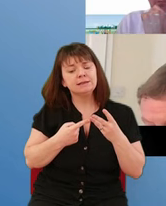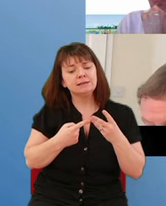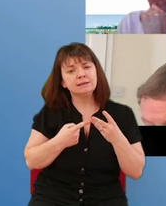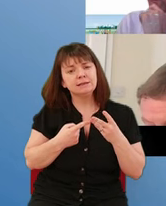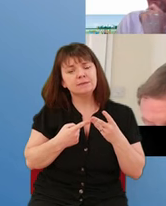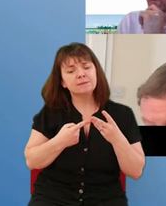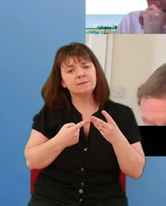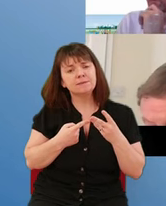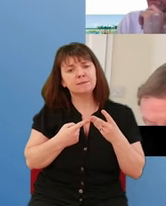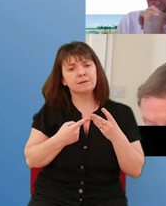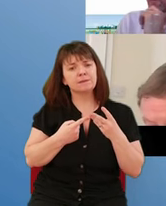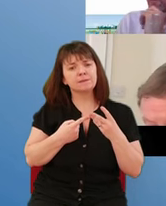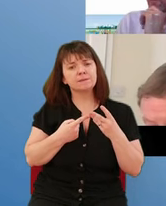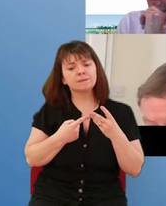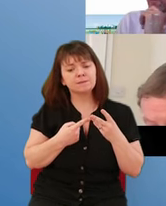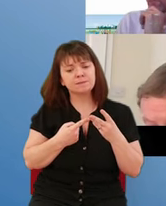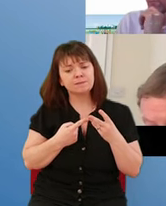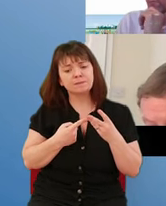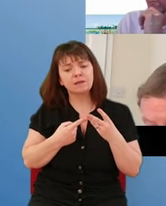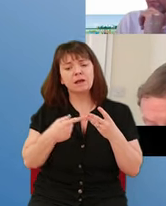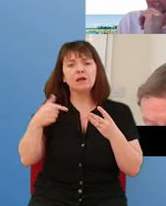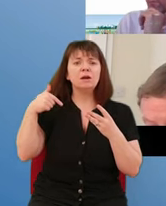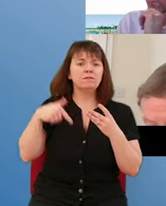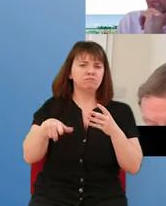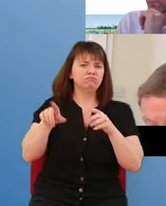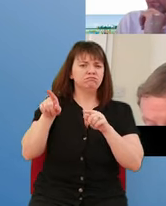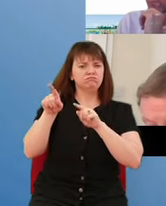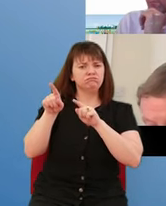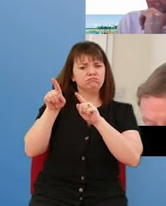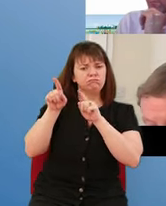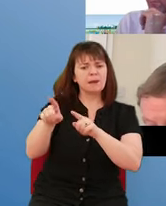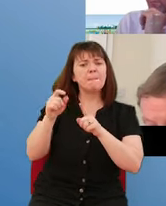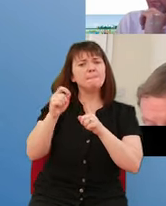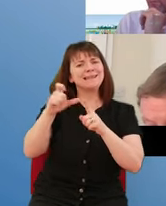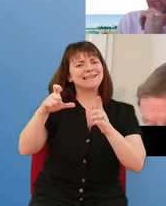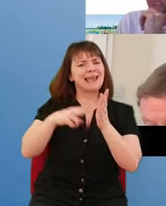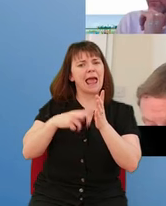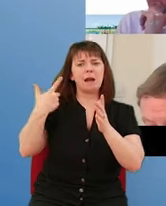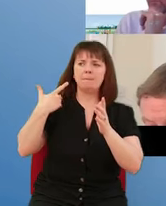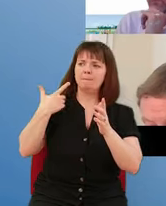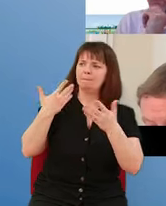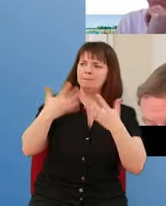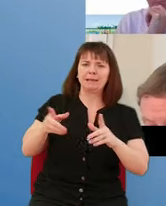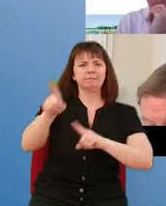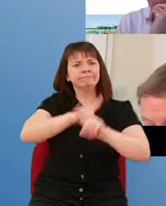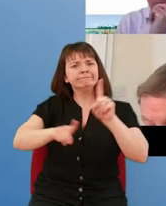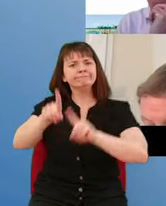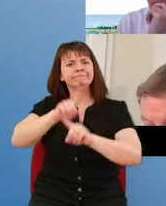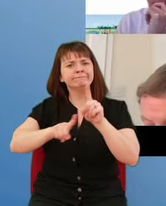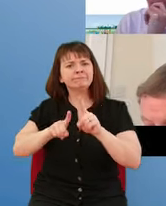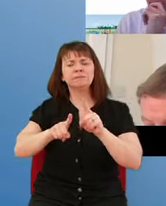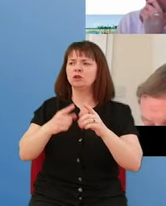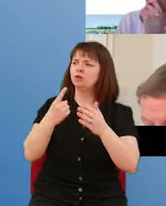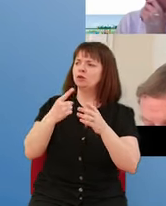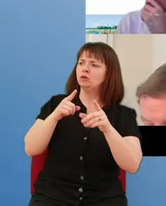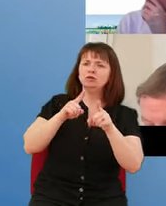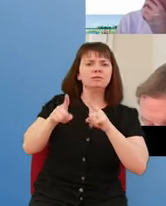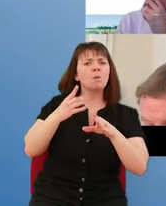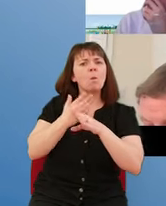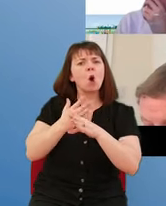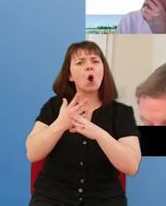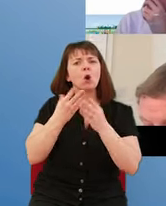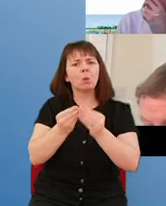to actually work with individual practices to be able to carry out the review. So it's going to be a busy month, this